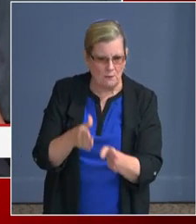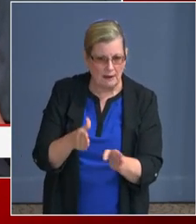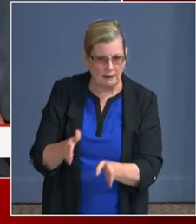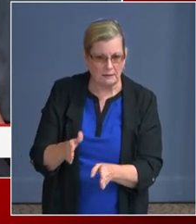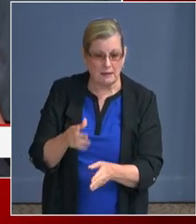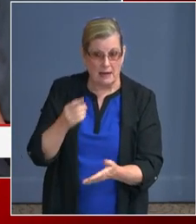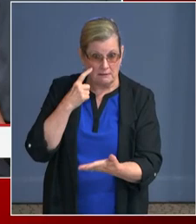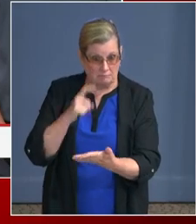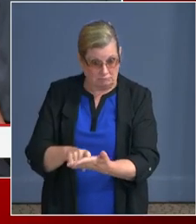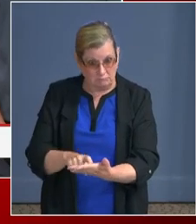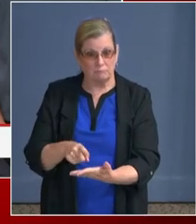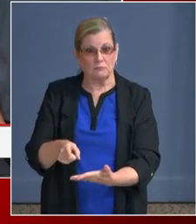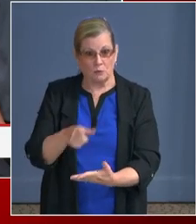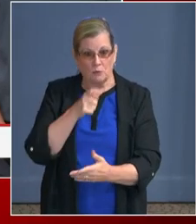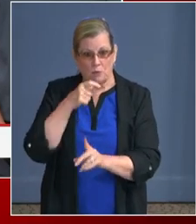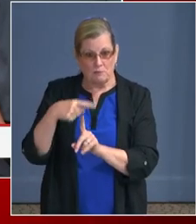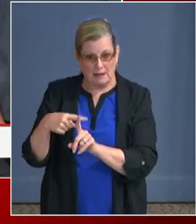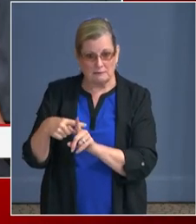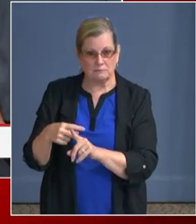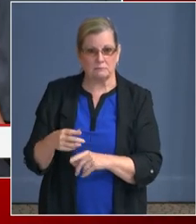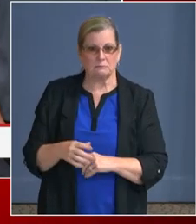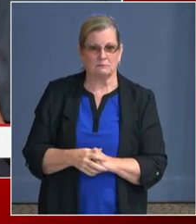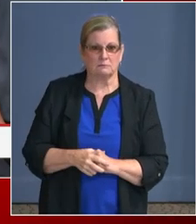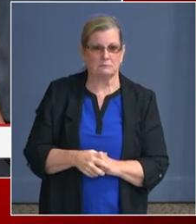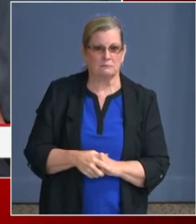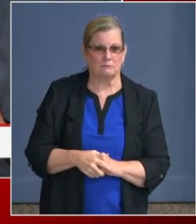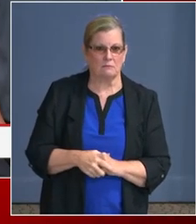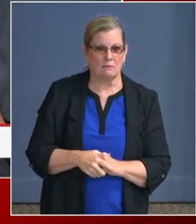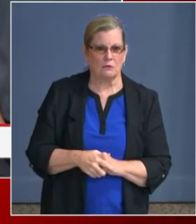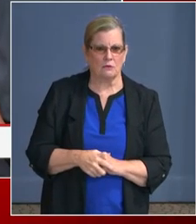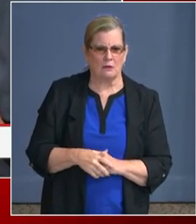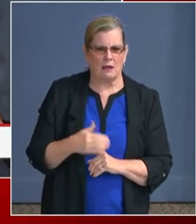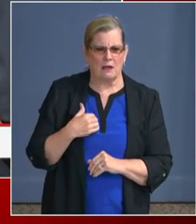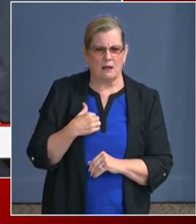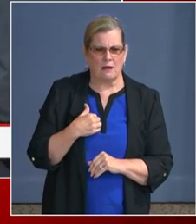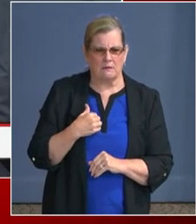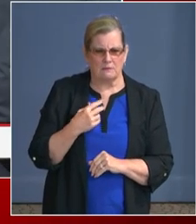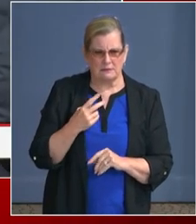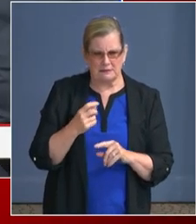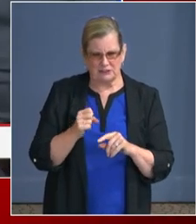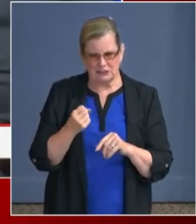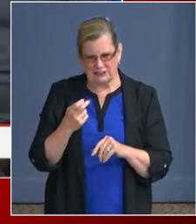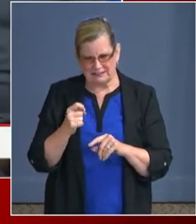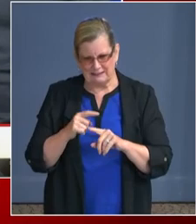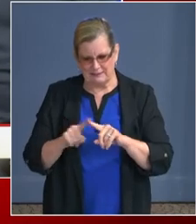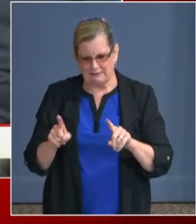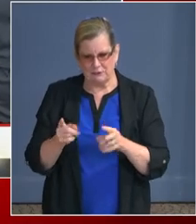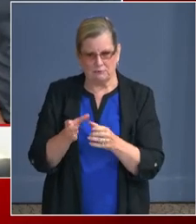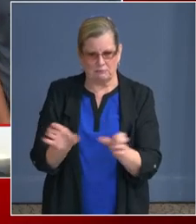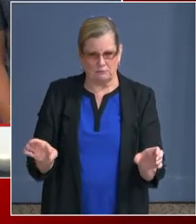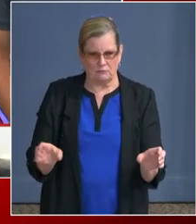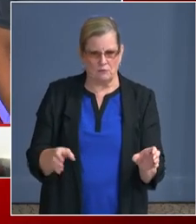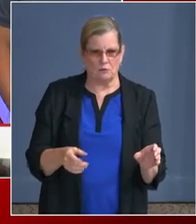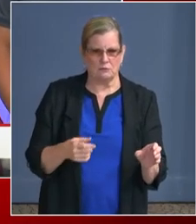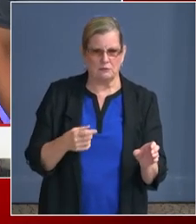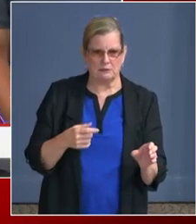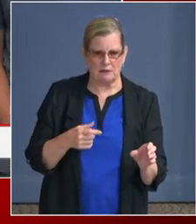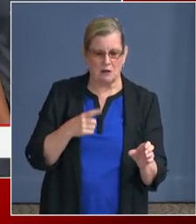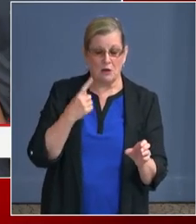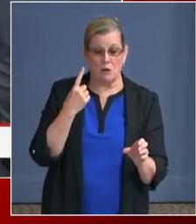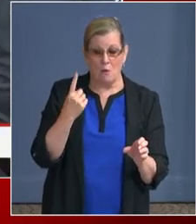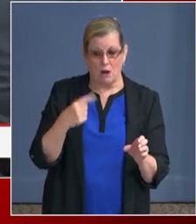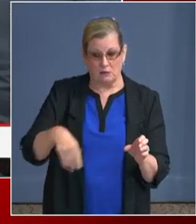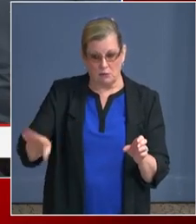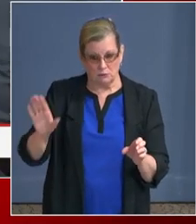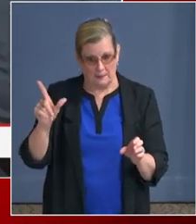is shift off, I would say 2/3 of all of our testing that needs to go to a lab off of our